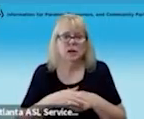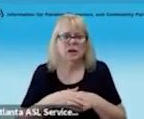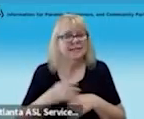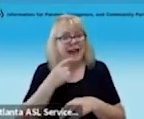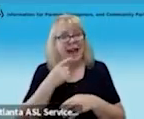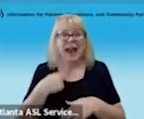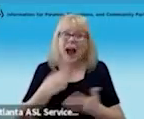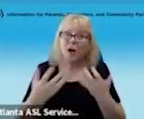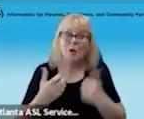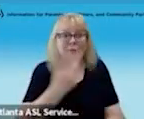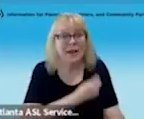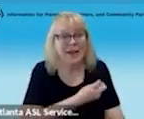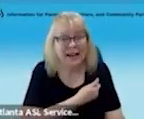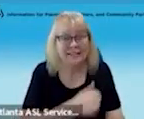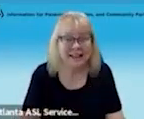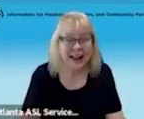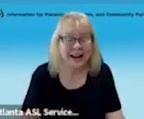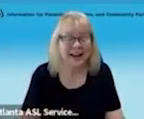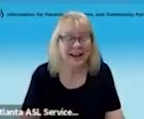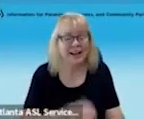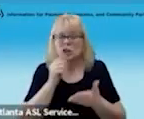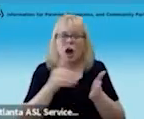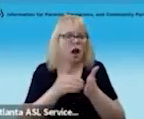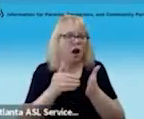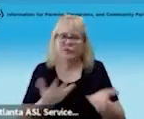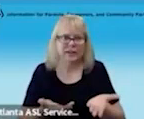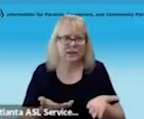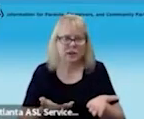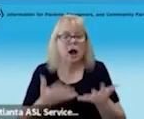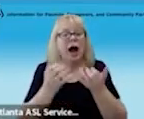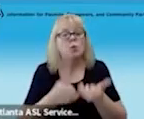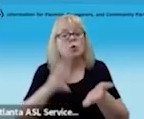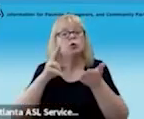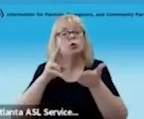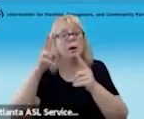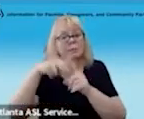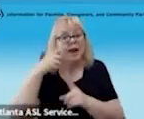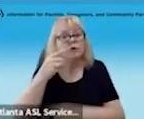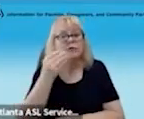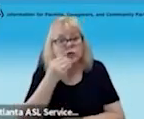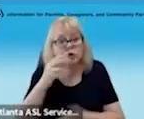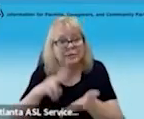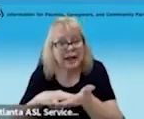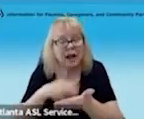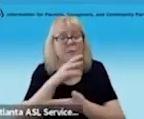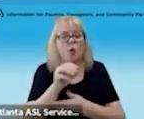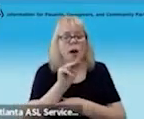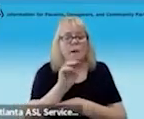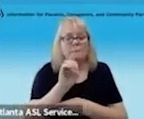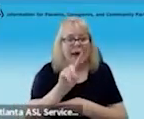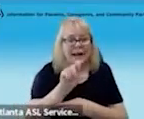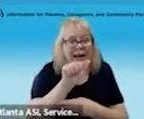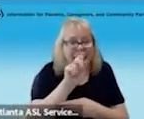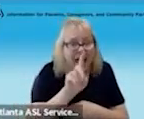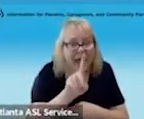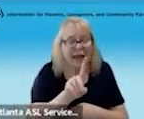especially LEP community members, also come from co-location of social and health services. People would not come to you, I want to get